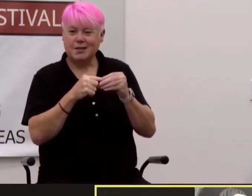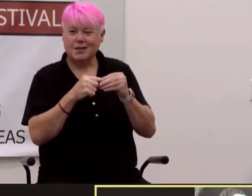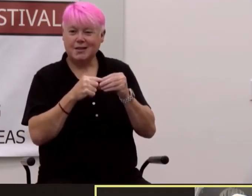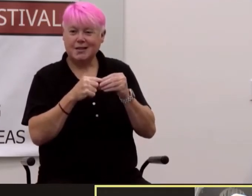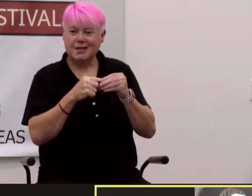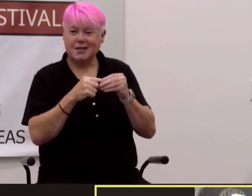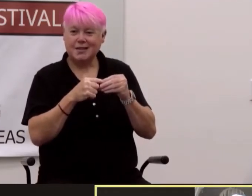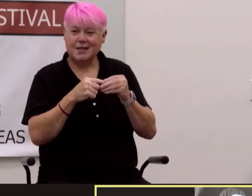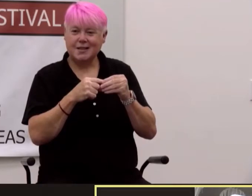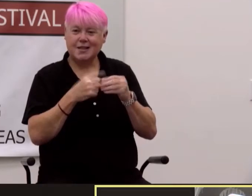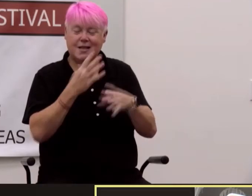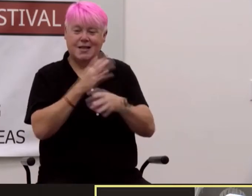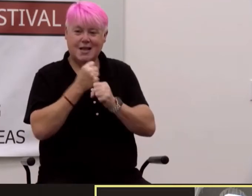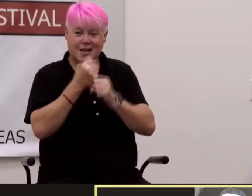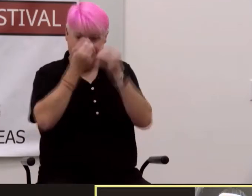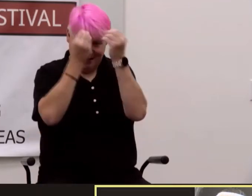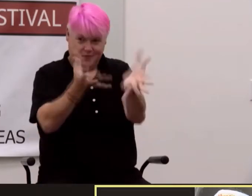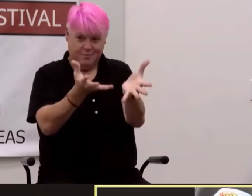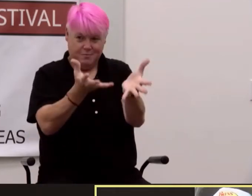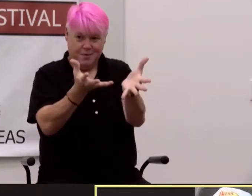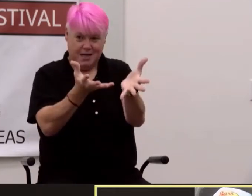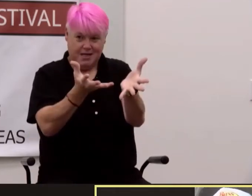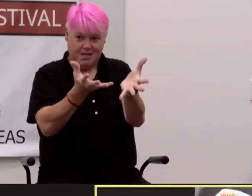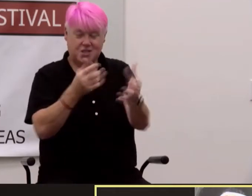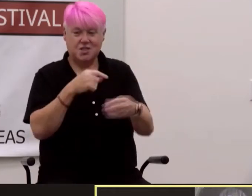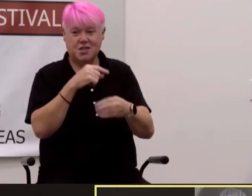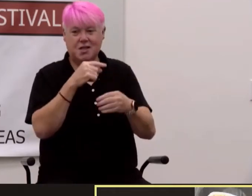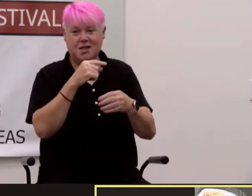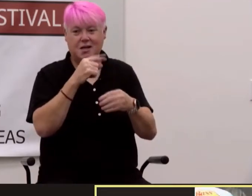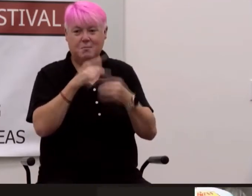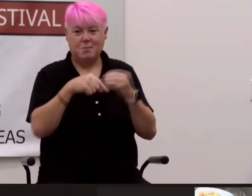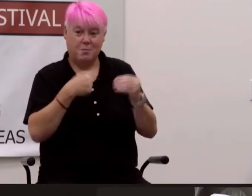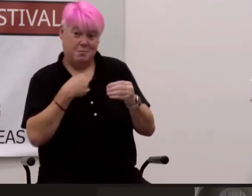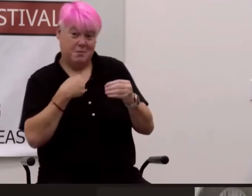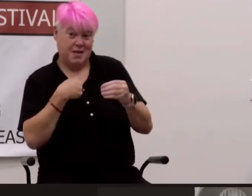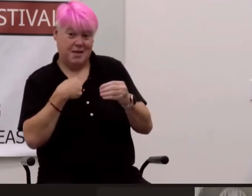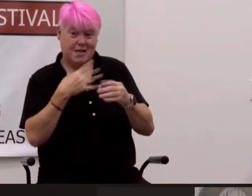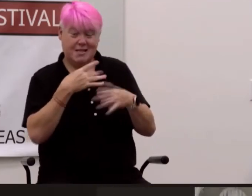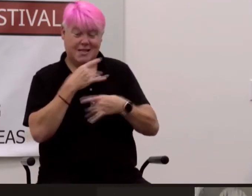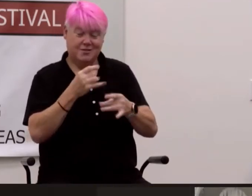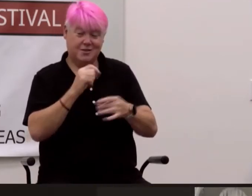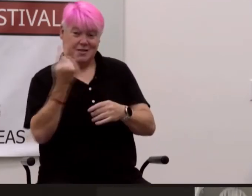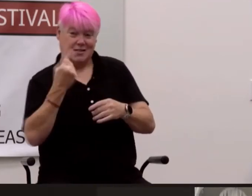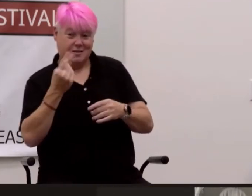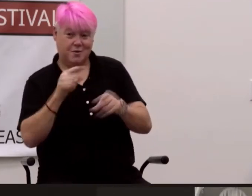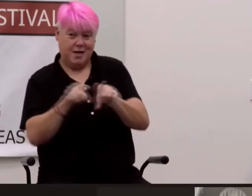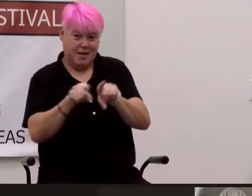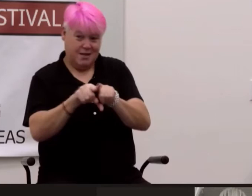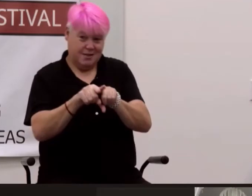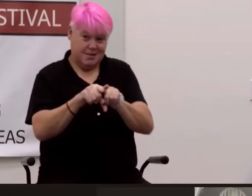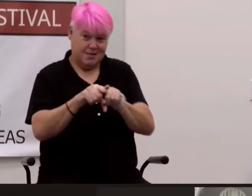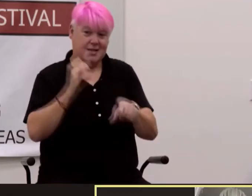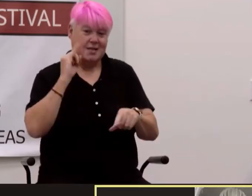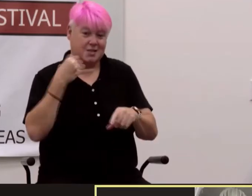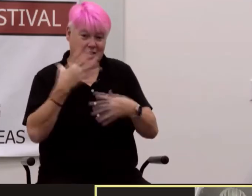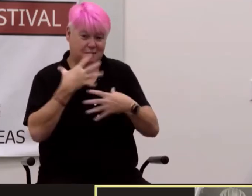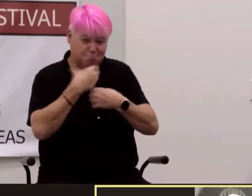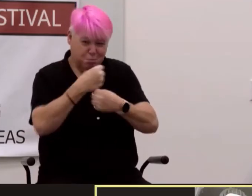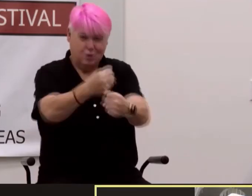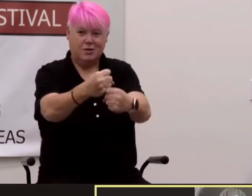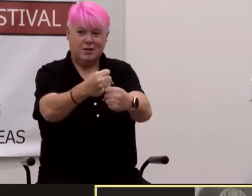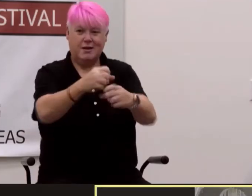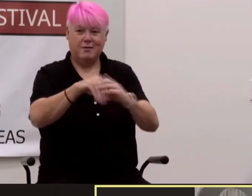information out of me that I don't know that's interesting to somebody else. Right. That's what Jen did. She got the information out. she